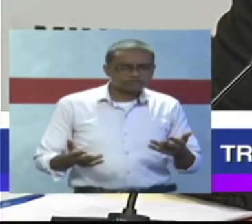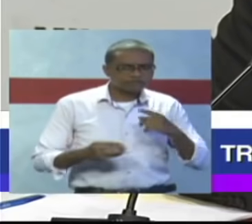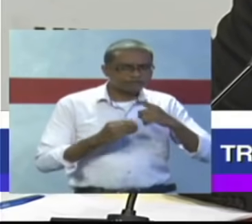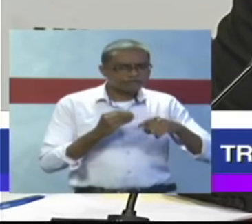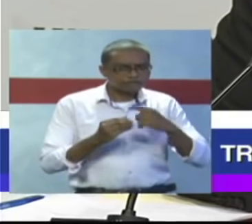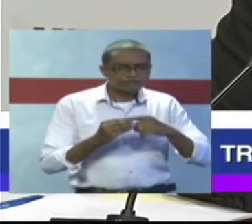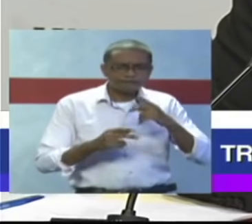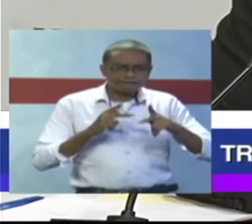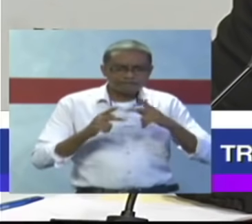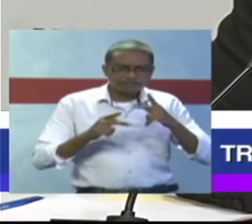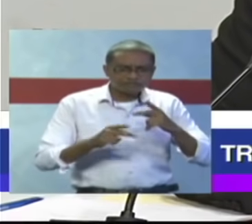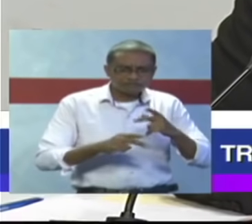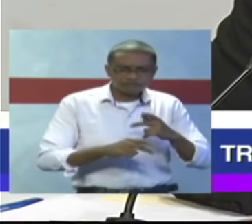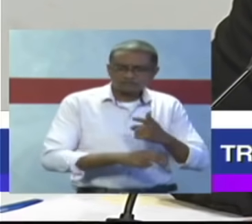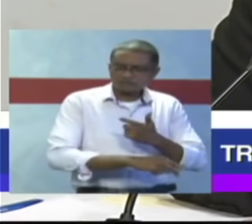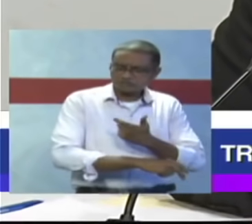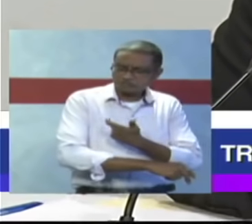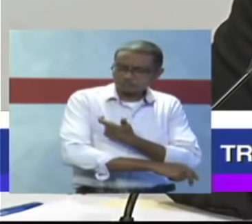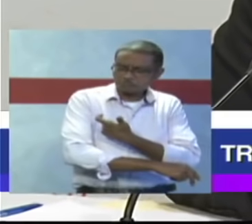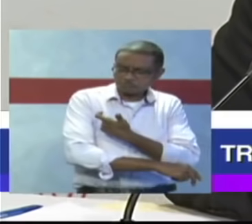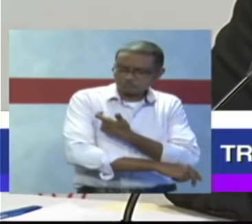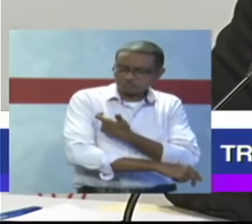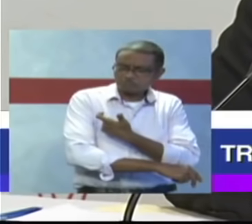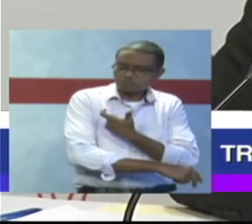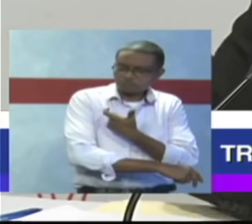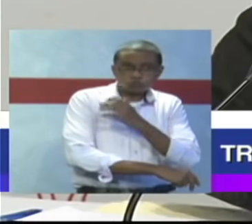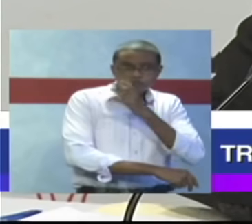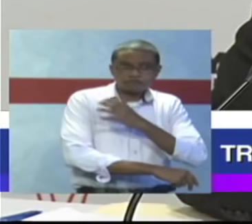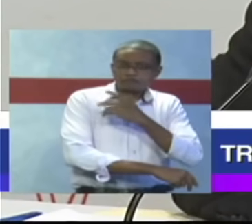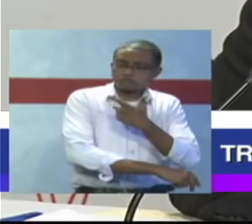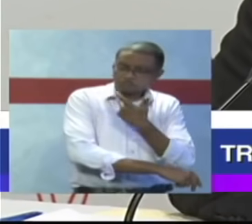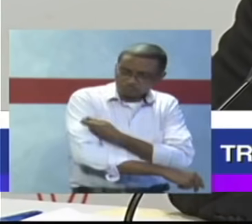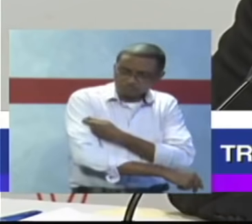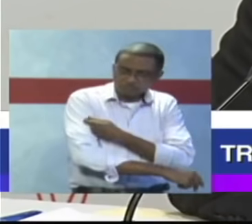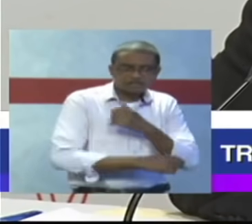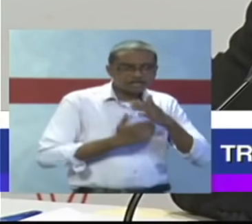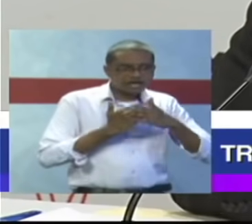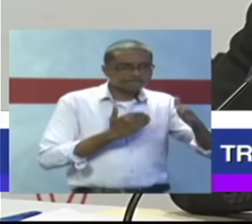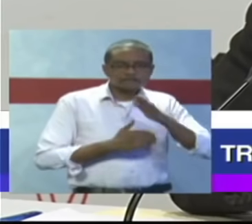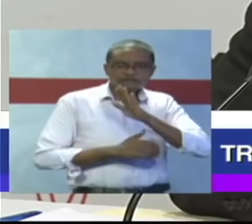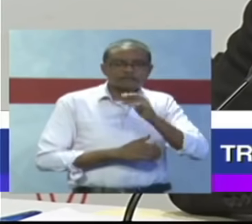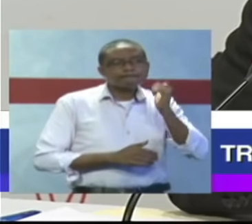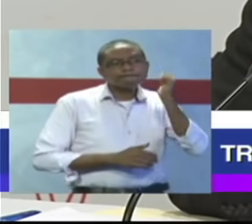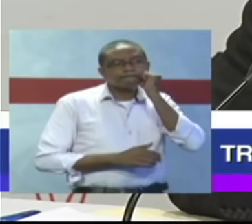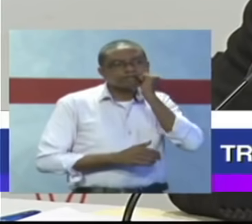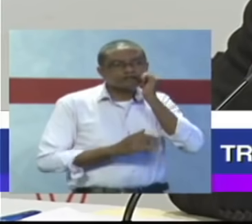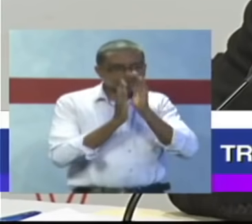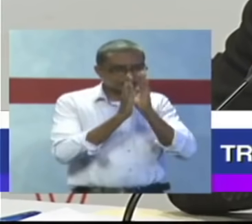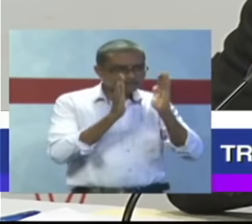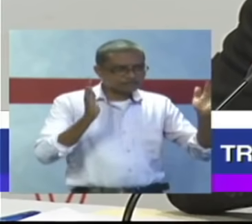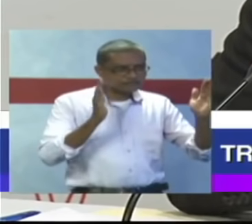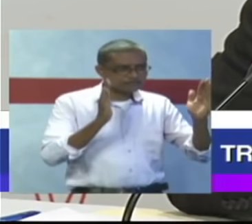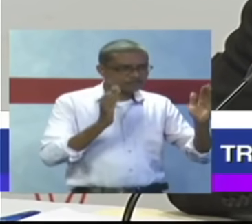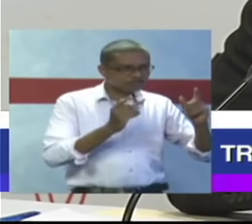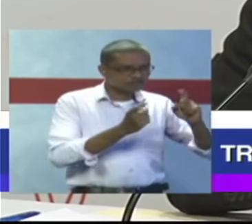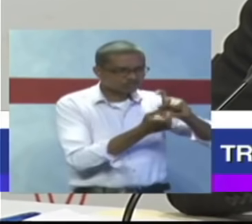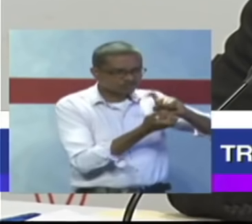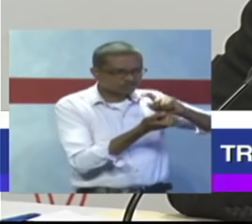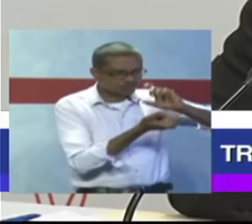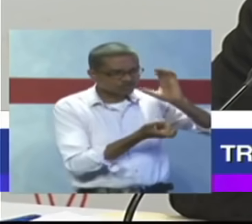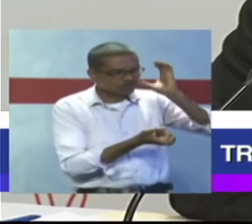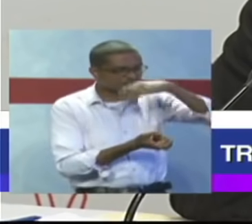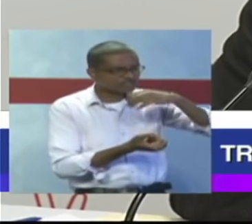that's the first thing. In terms of worldwide, for example, and I said this before, in the United